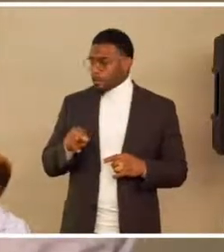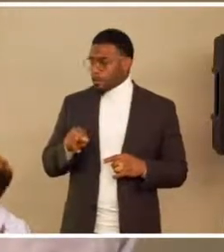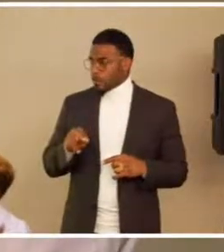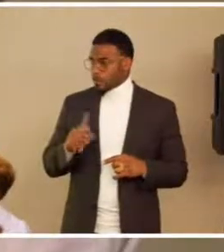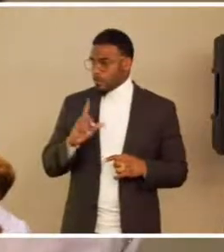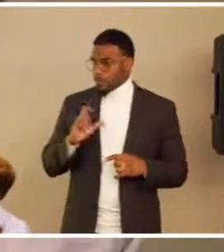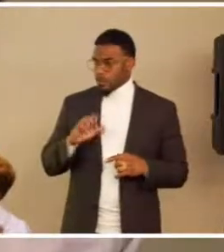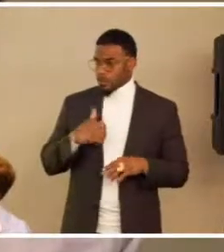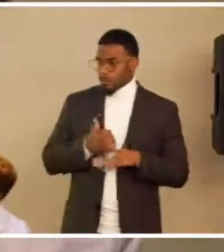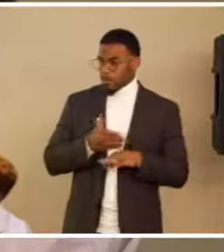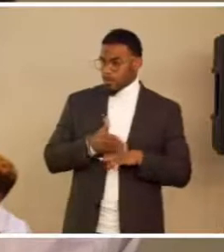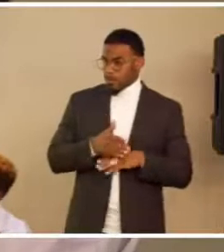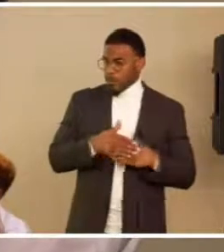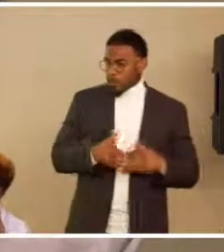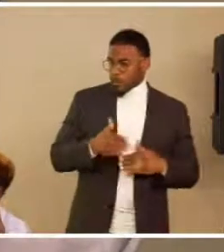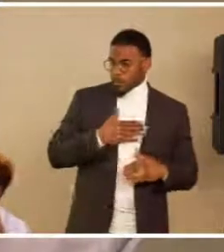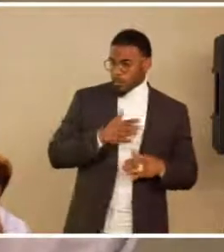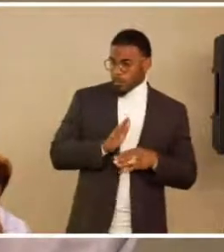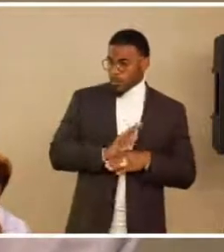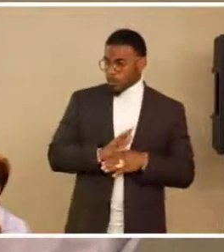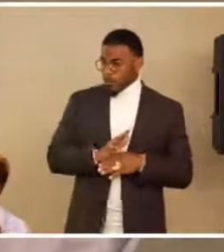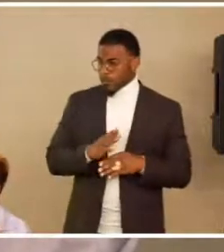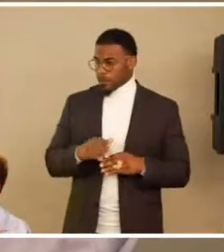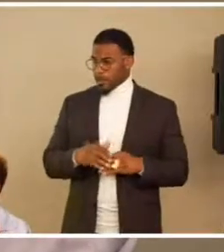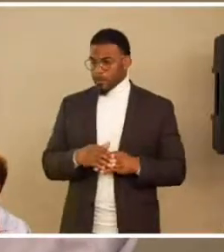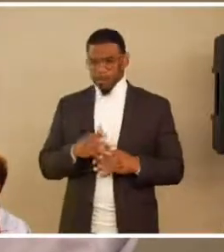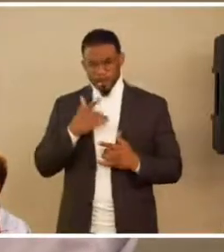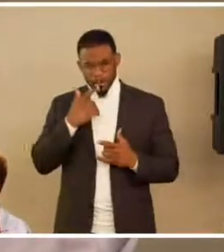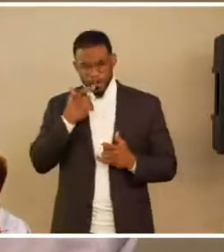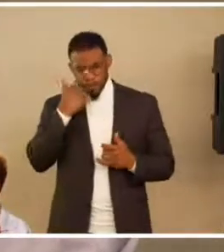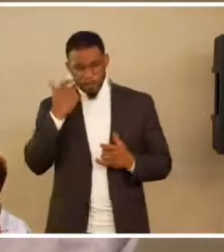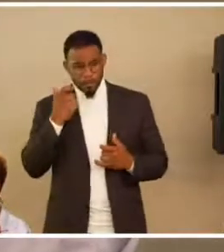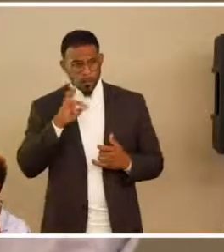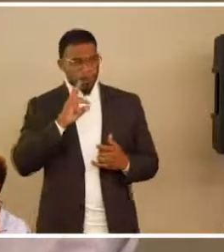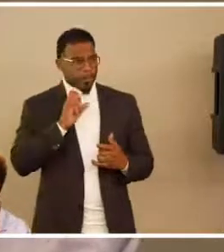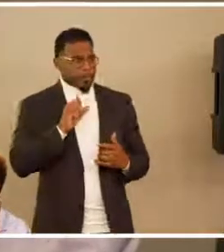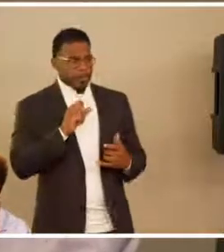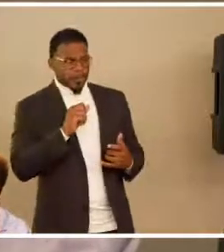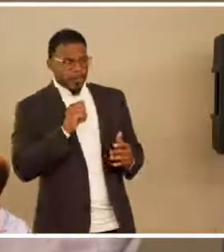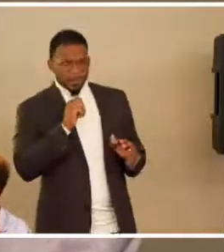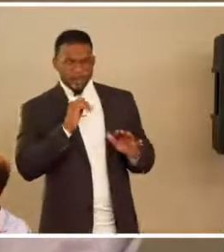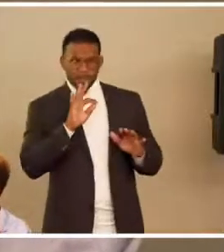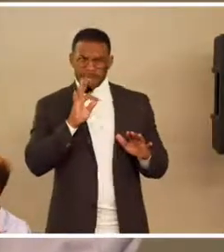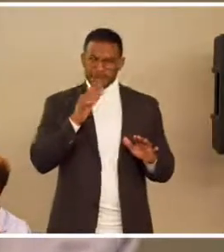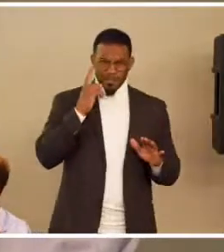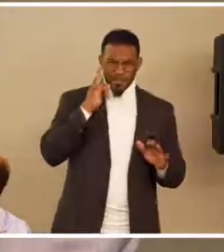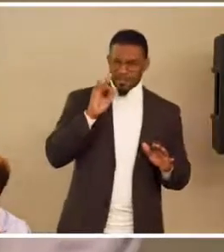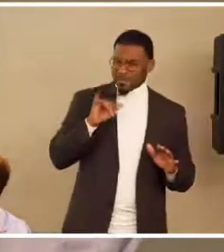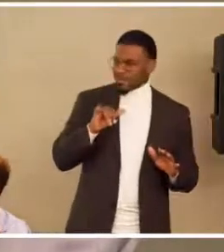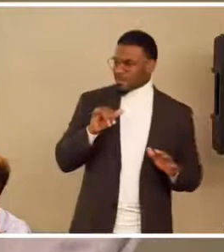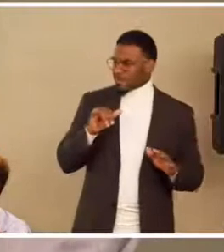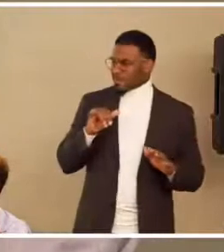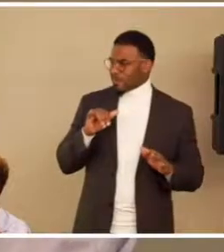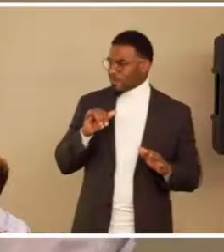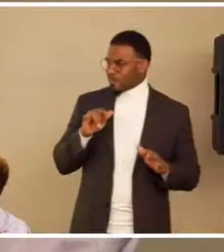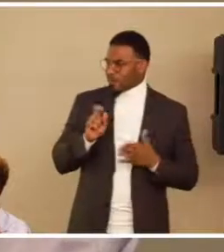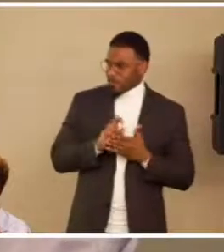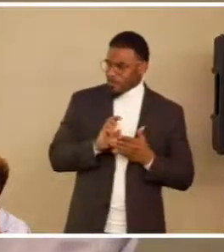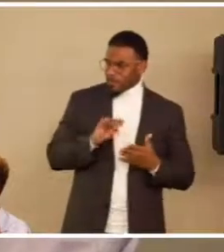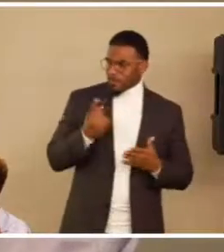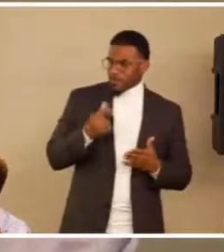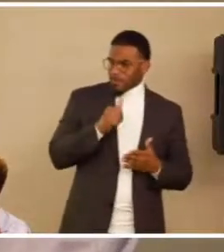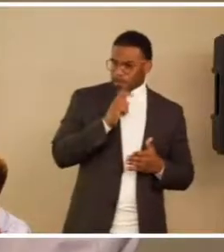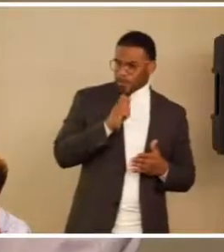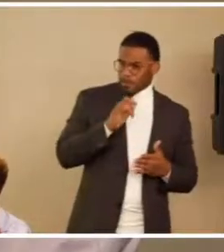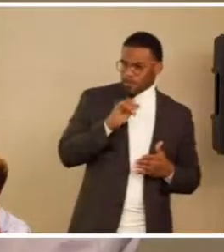Lupin just came after my film, and it's interesting because it's not French. I think it's authored by